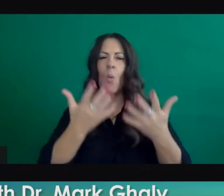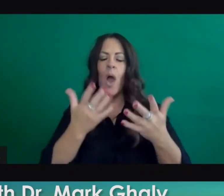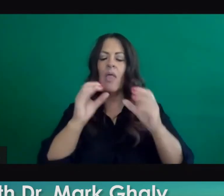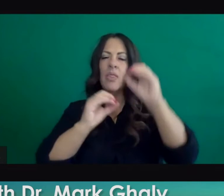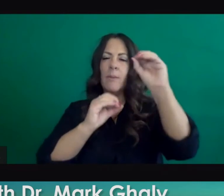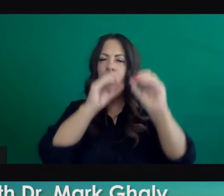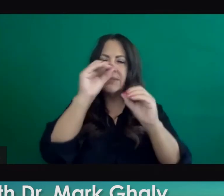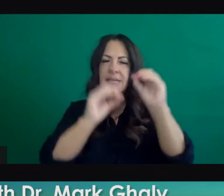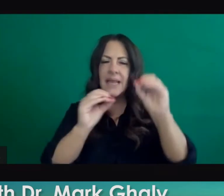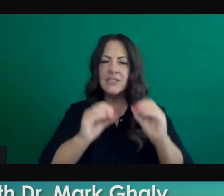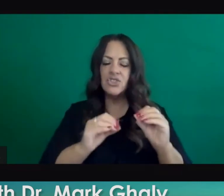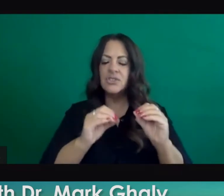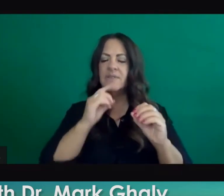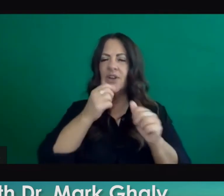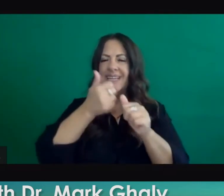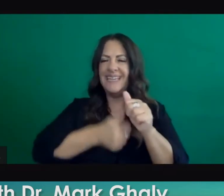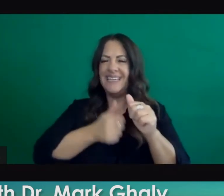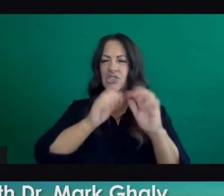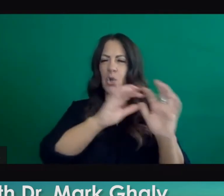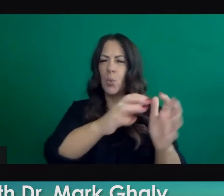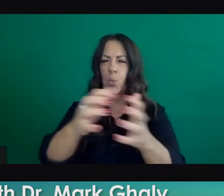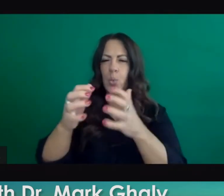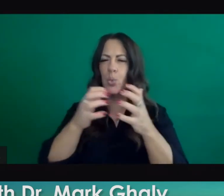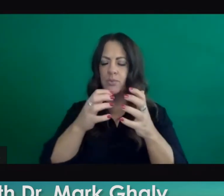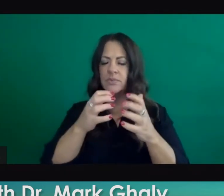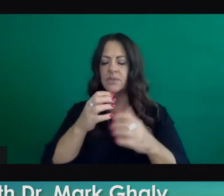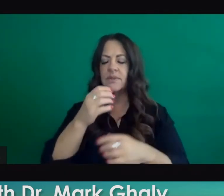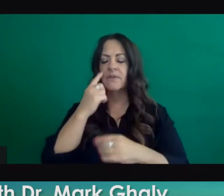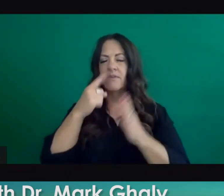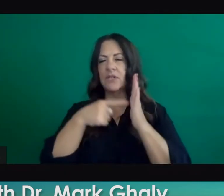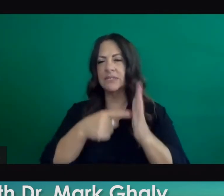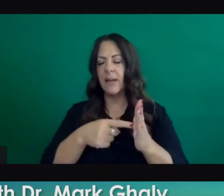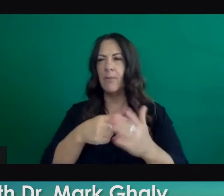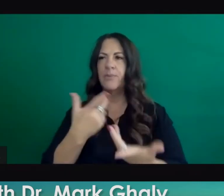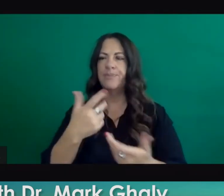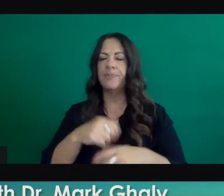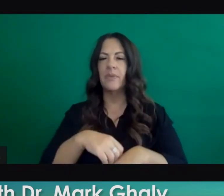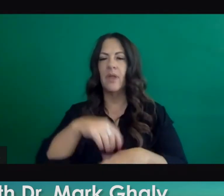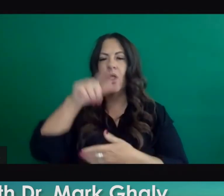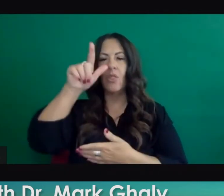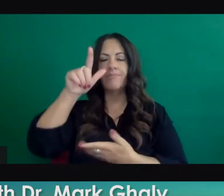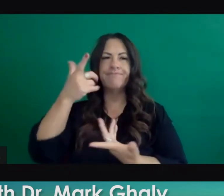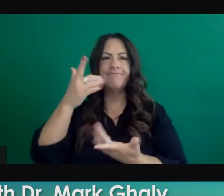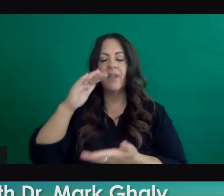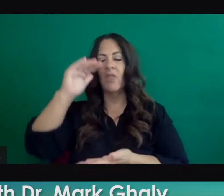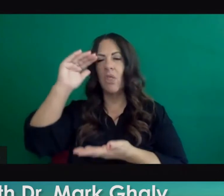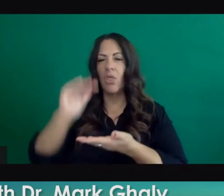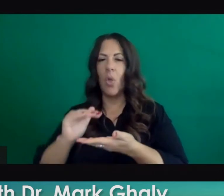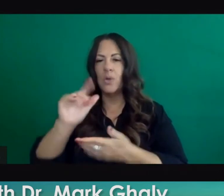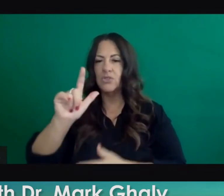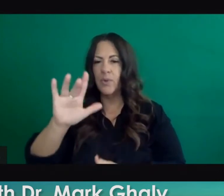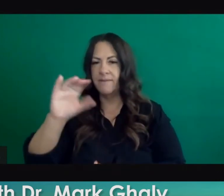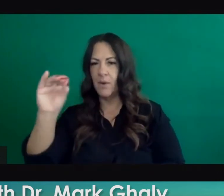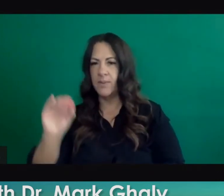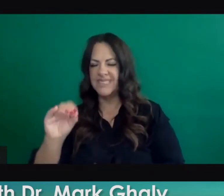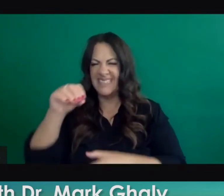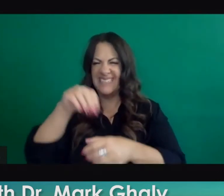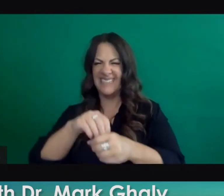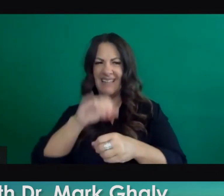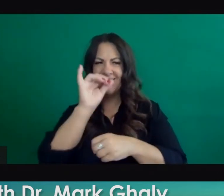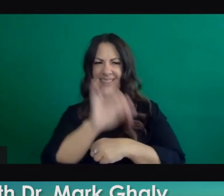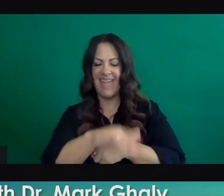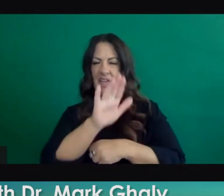are the lowest quartile, so the lowest 25% within a county of